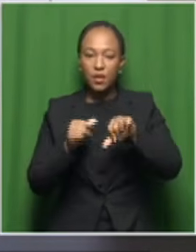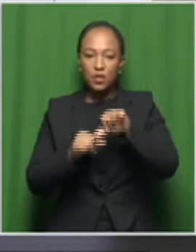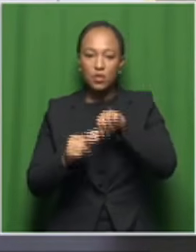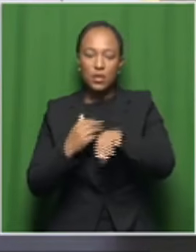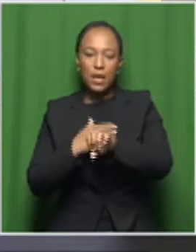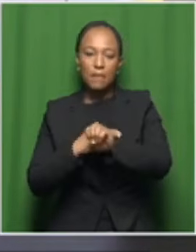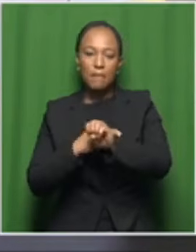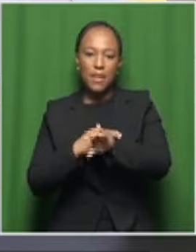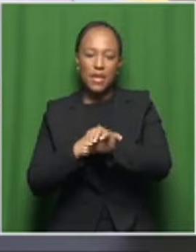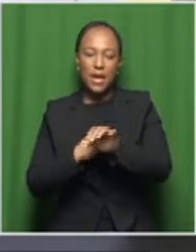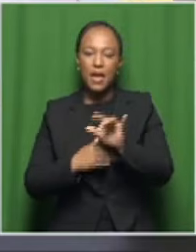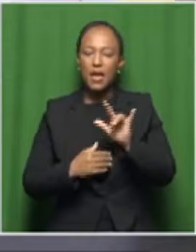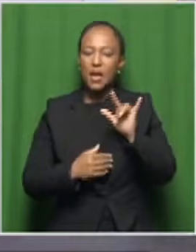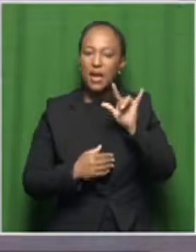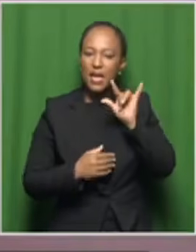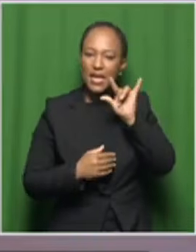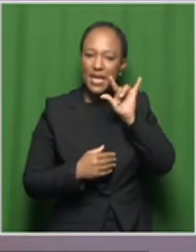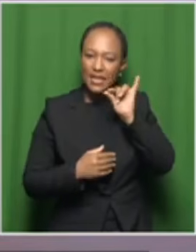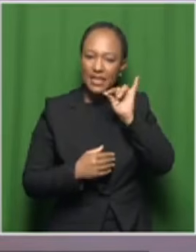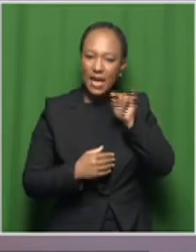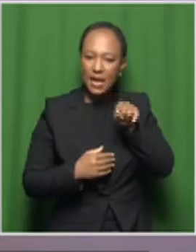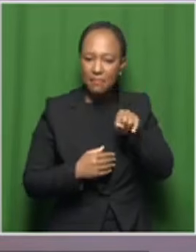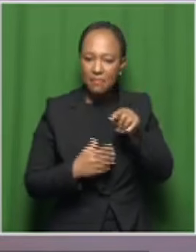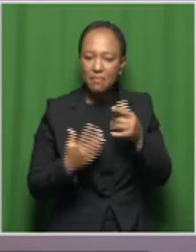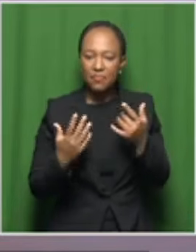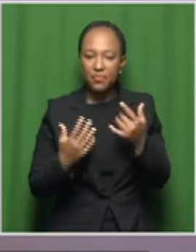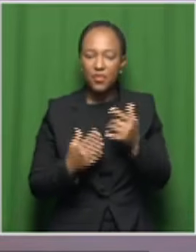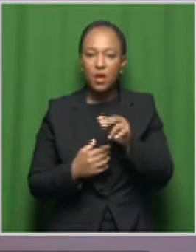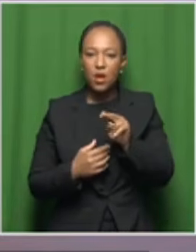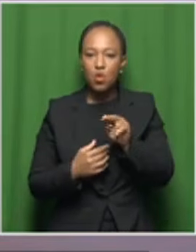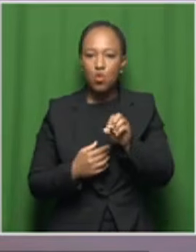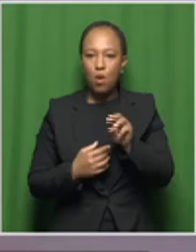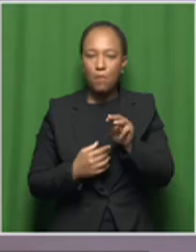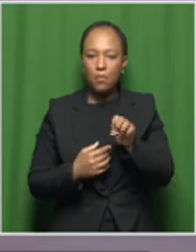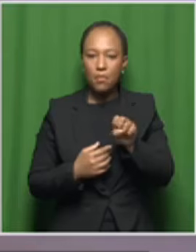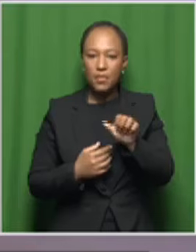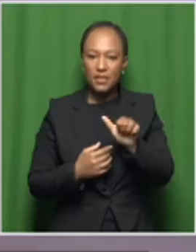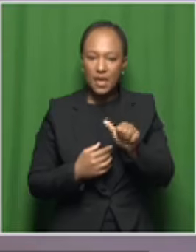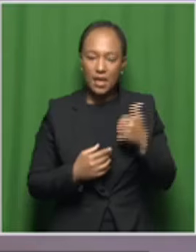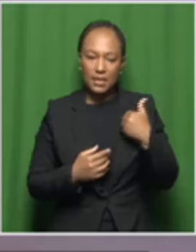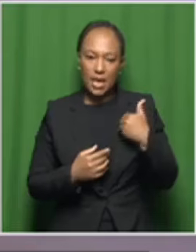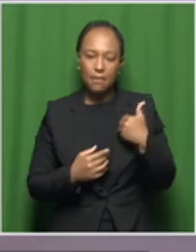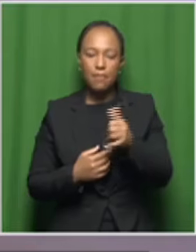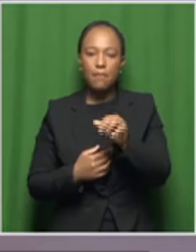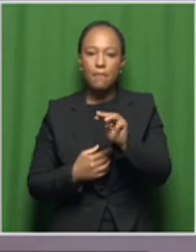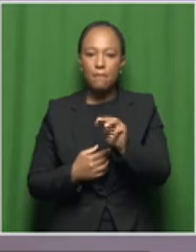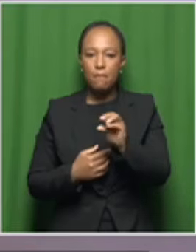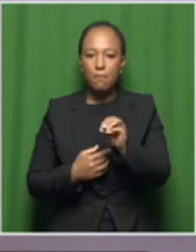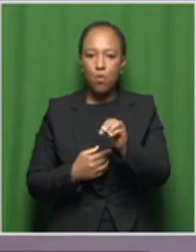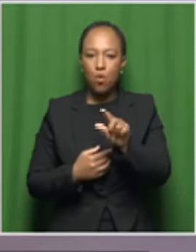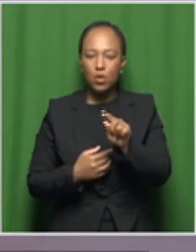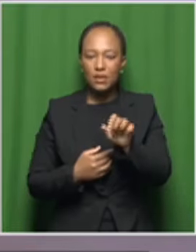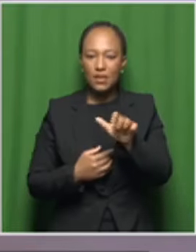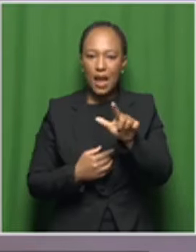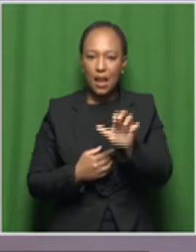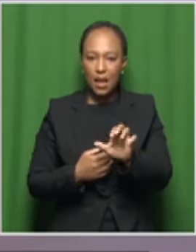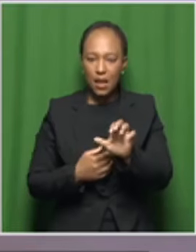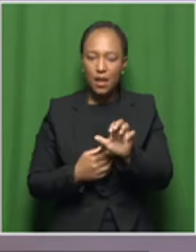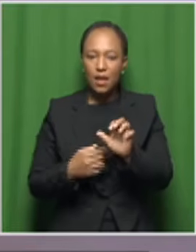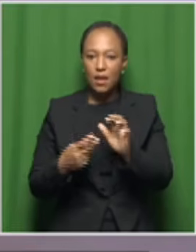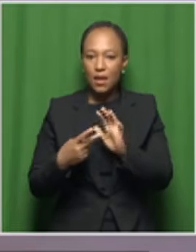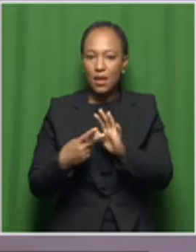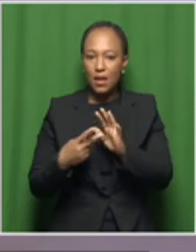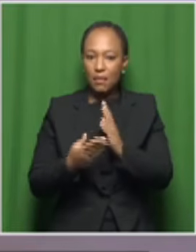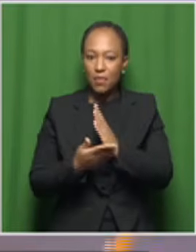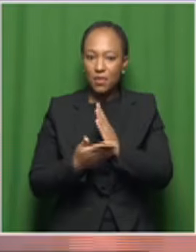on Instagram, they can follow me at Nomsa Motale. So my name and surname, that's where they can find me. I'm not sure